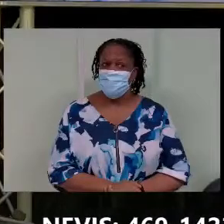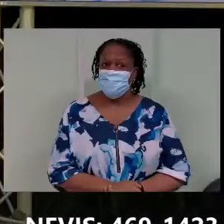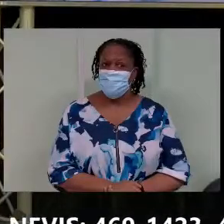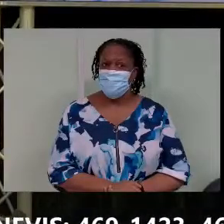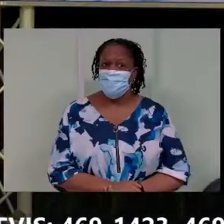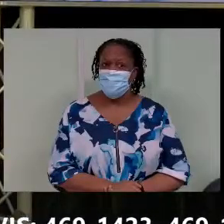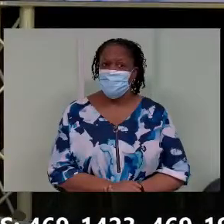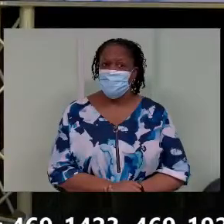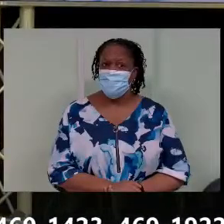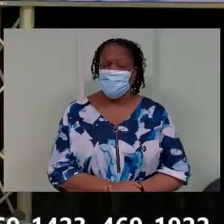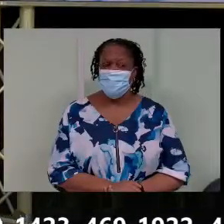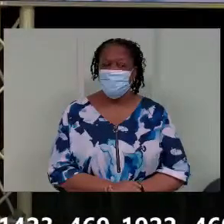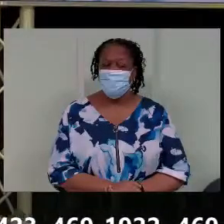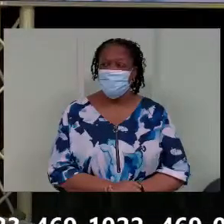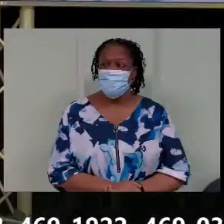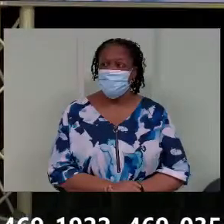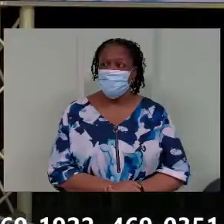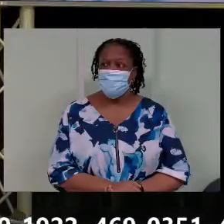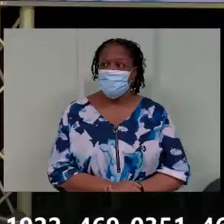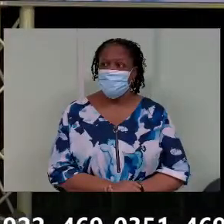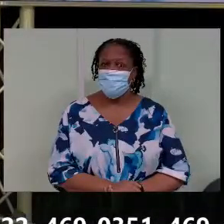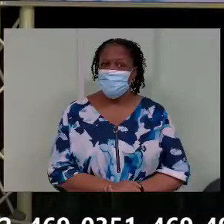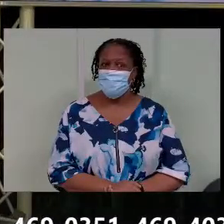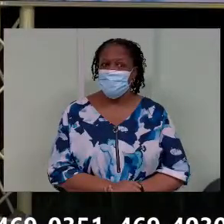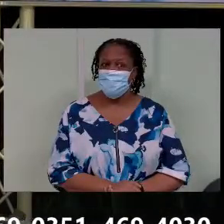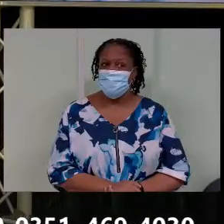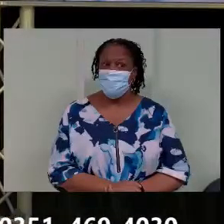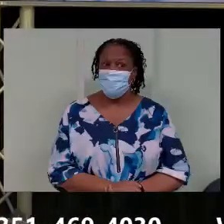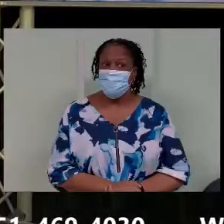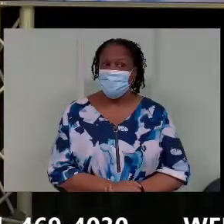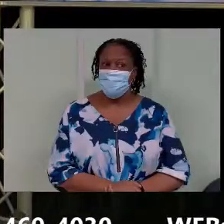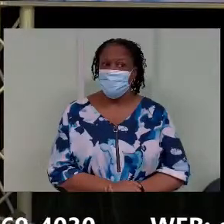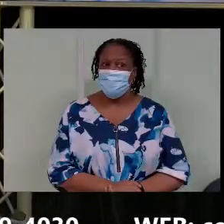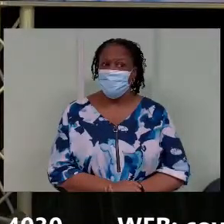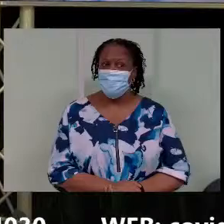FDA for treating of COVID-19.